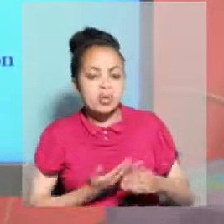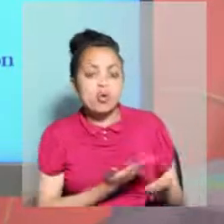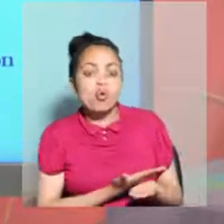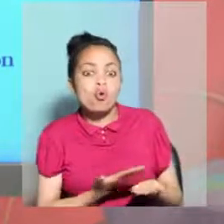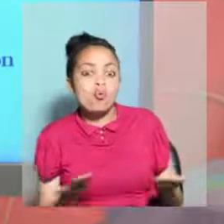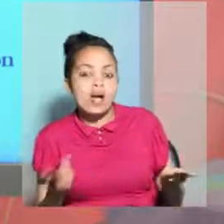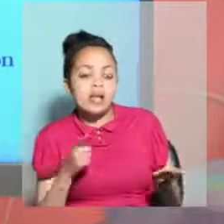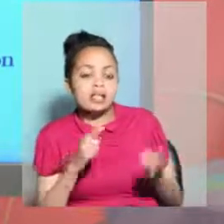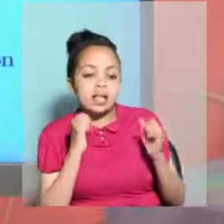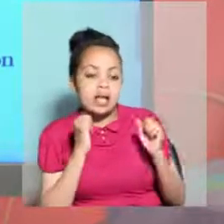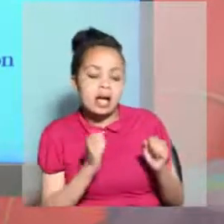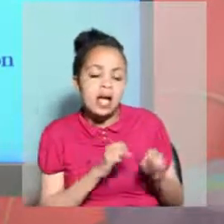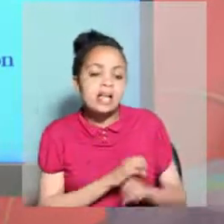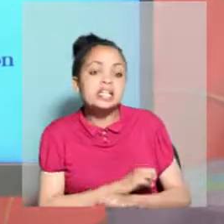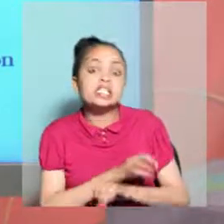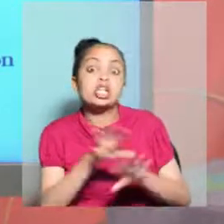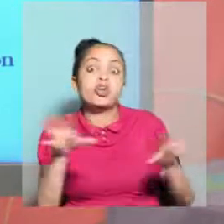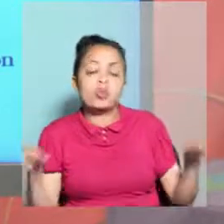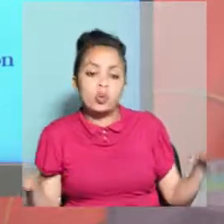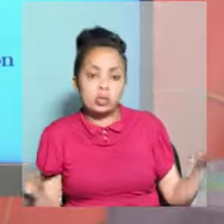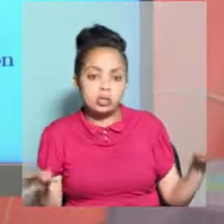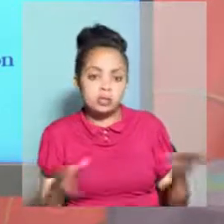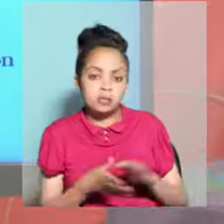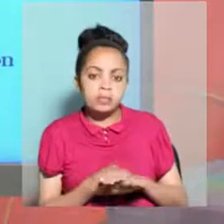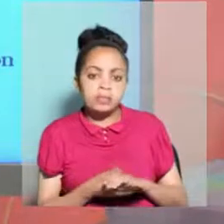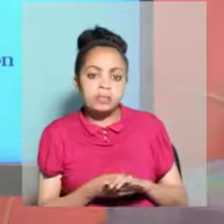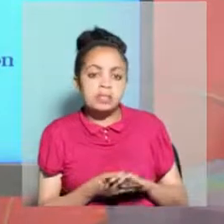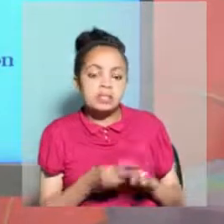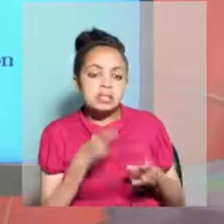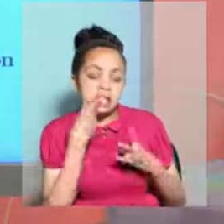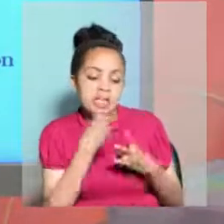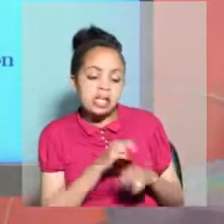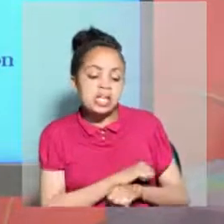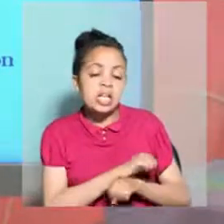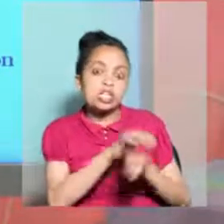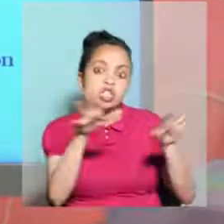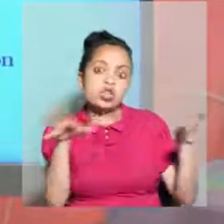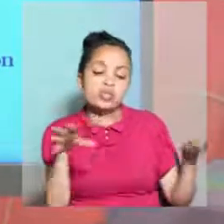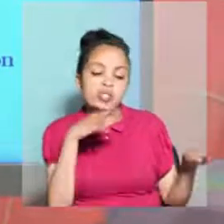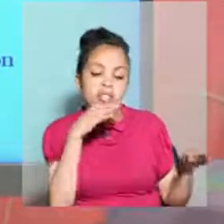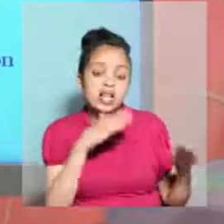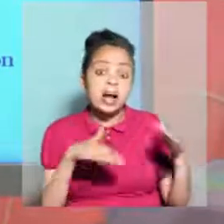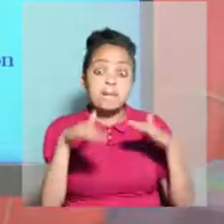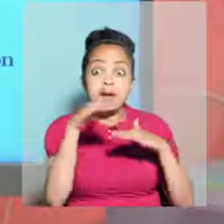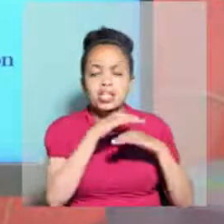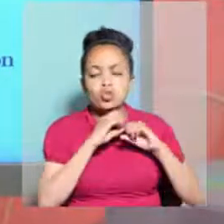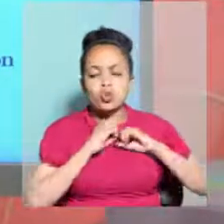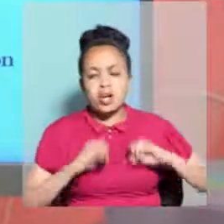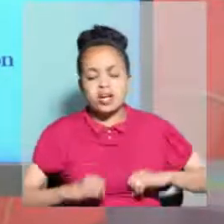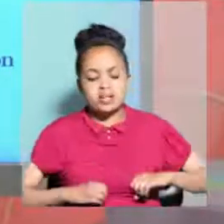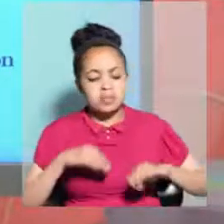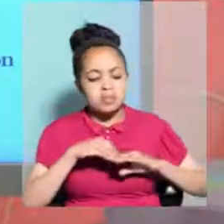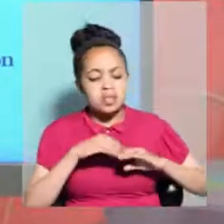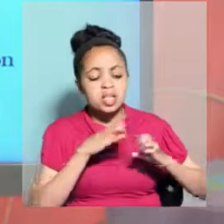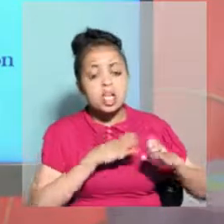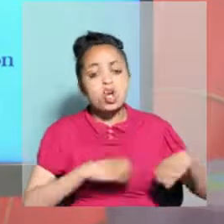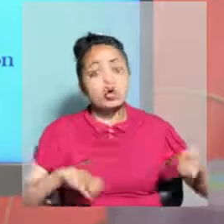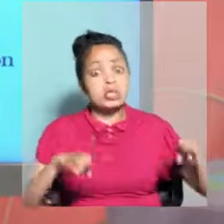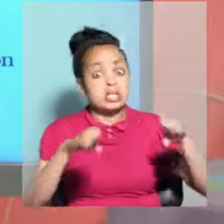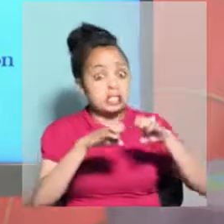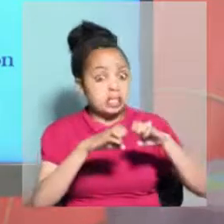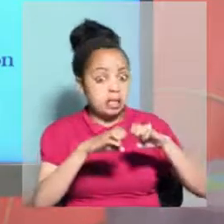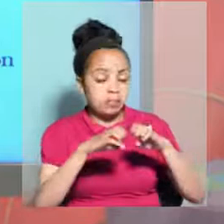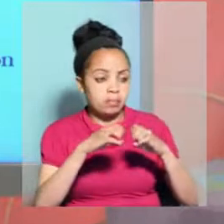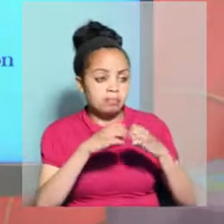where they can be distributed. Seeing distribution and the abundance of an organism in ecosystem can be dealt